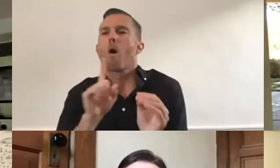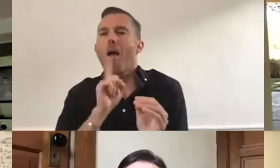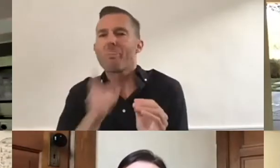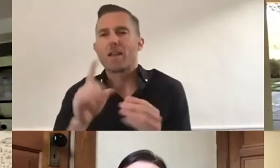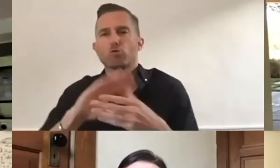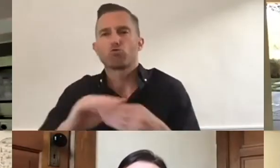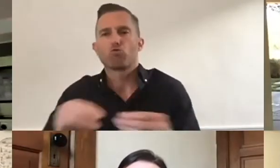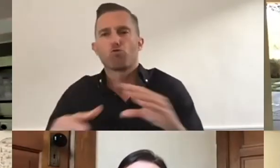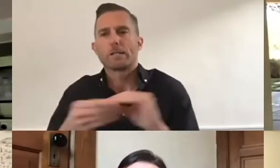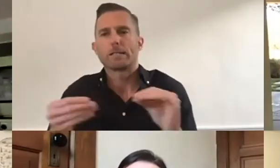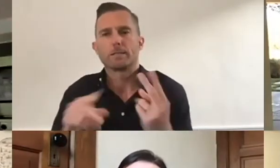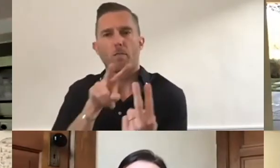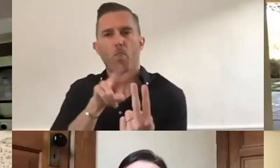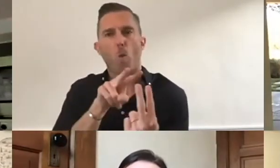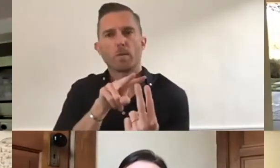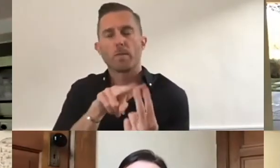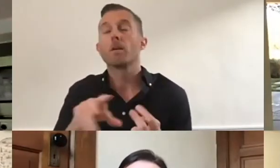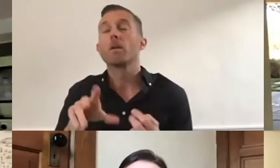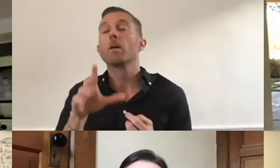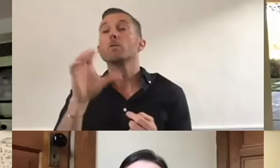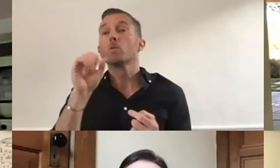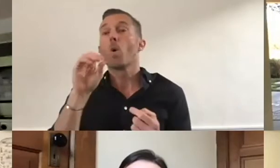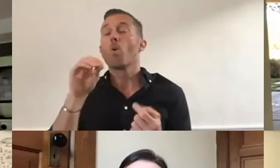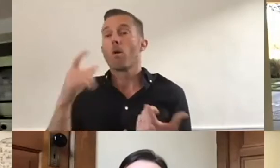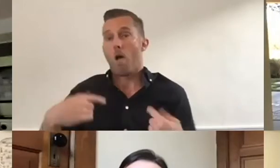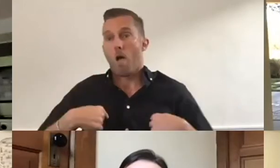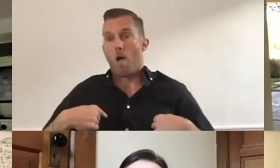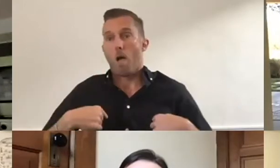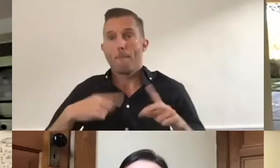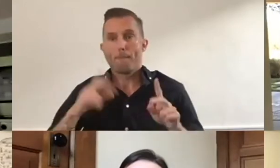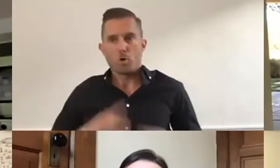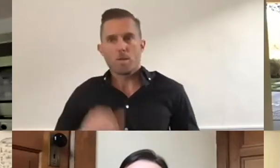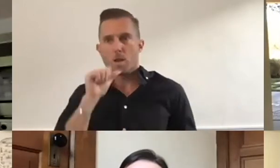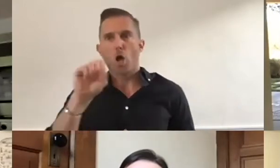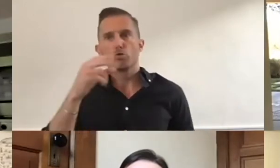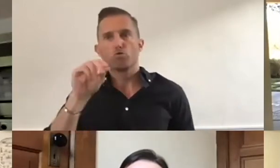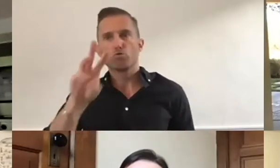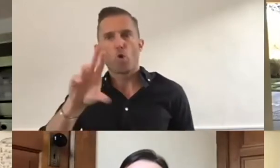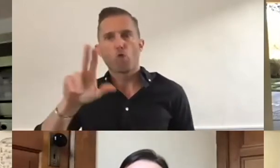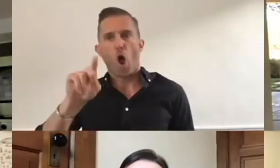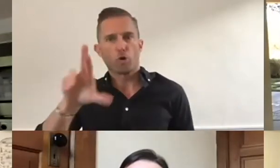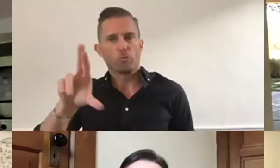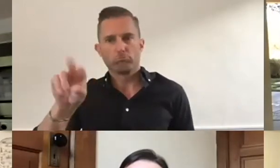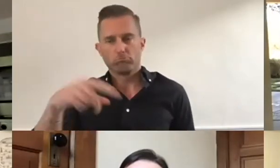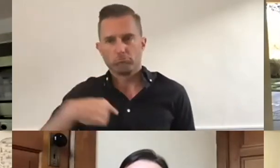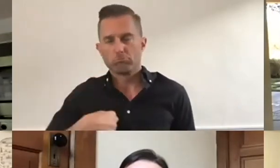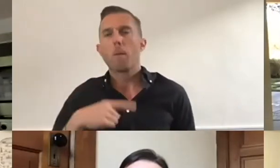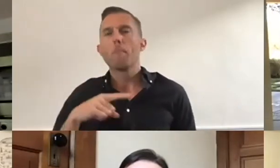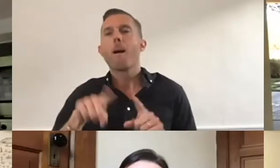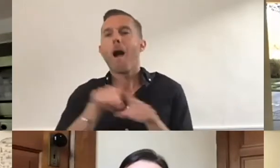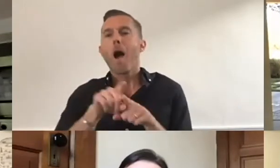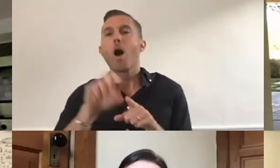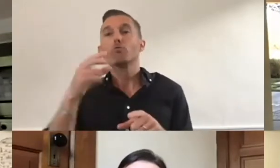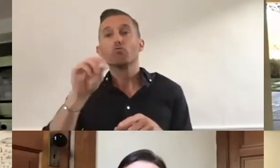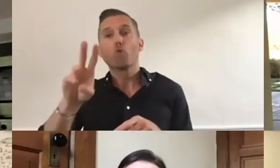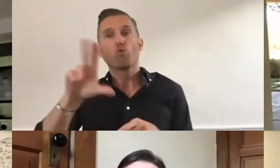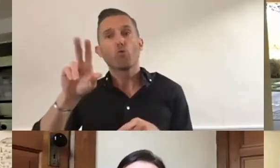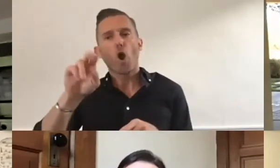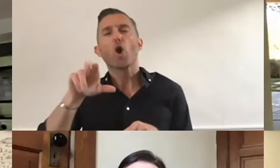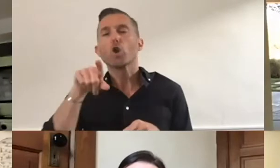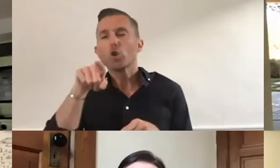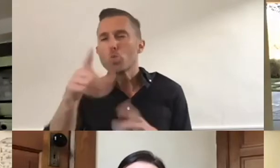So, and at the end of the day, I'm personally not a showrunner, but I would imagine that as a showrunner, you want people